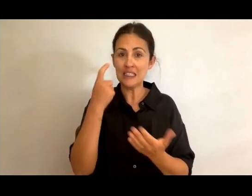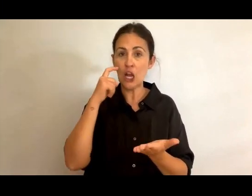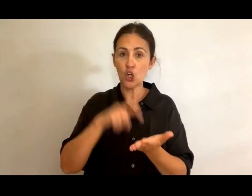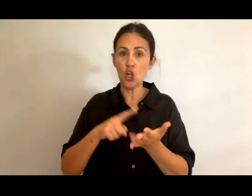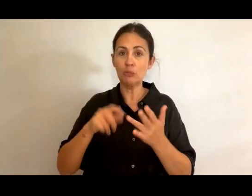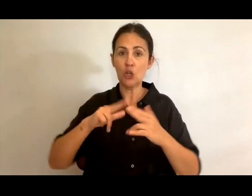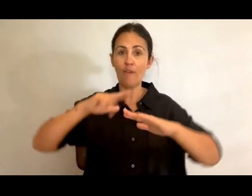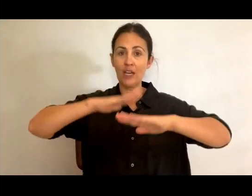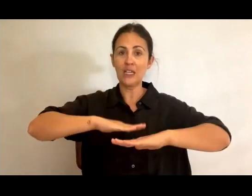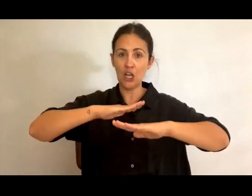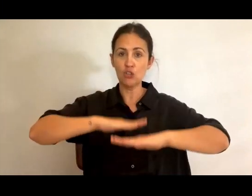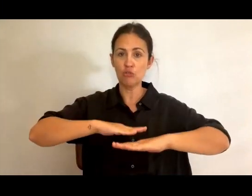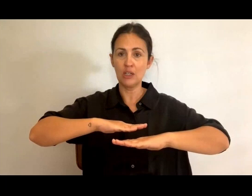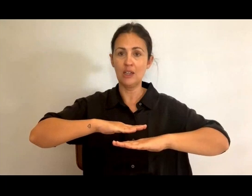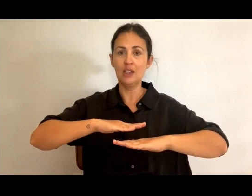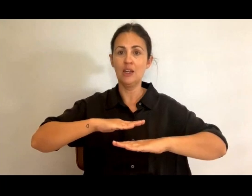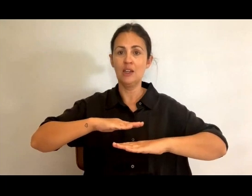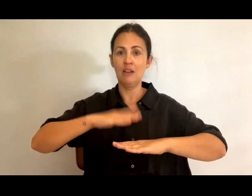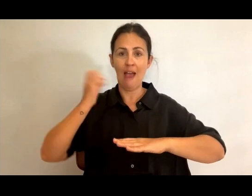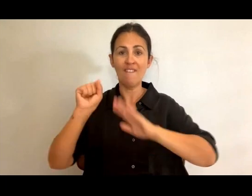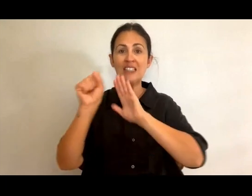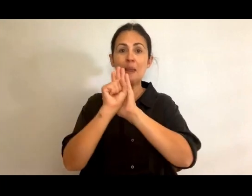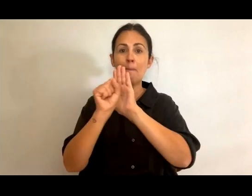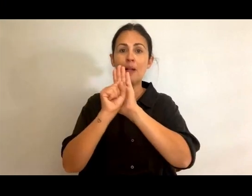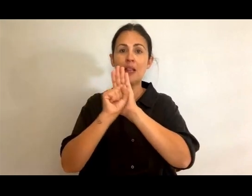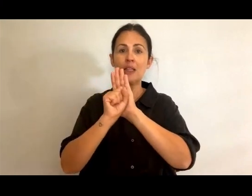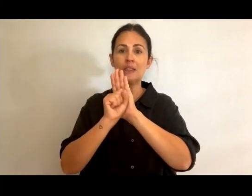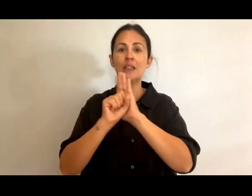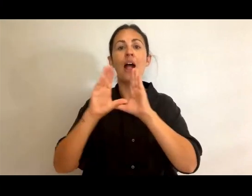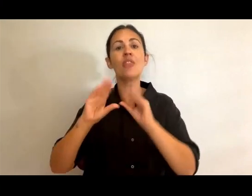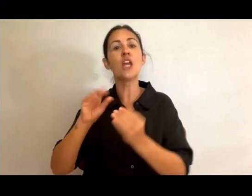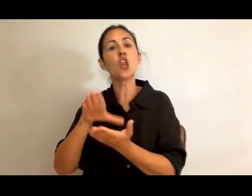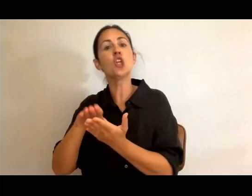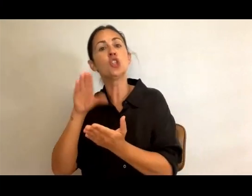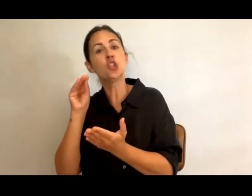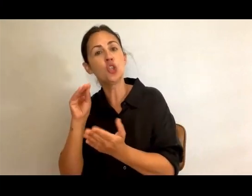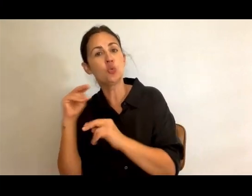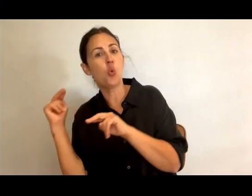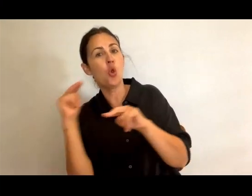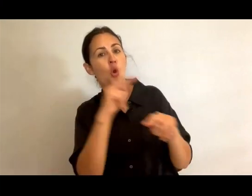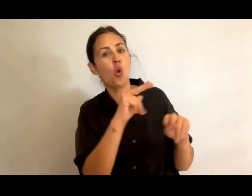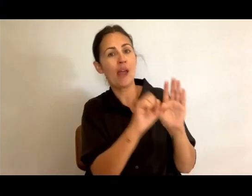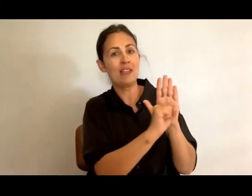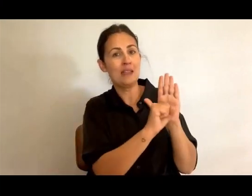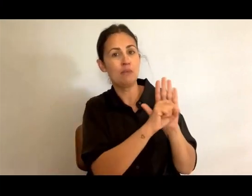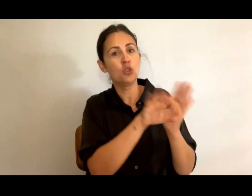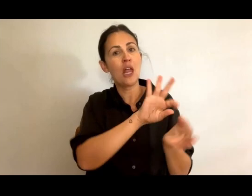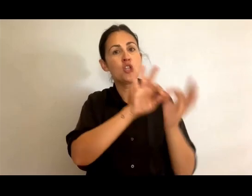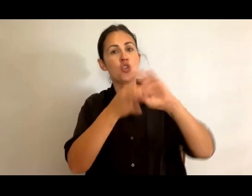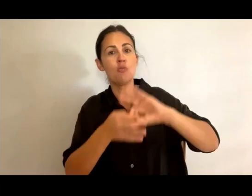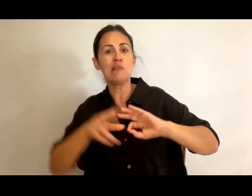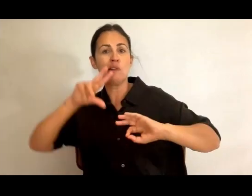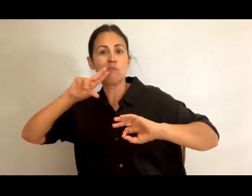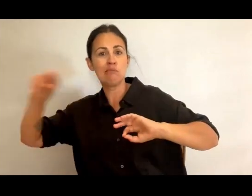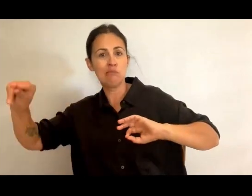senior students transfer those stories about country through the symbols in that artwork. And that was, I thought, a really